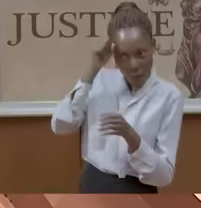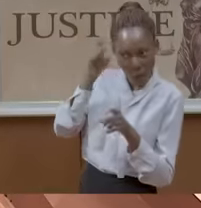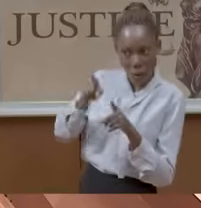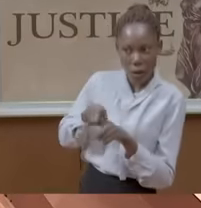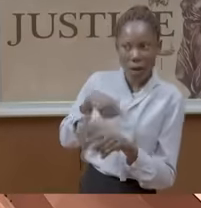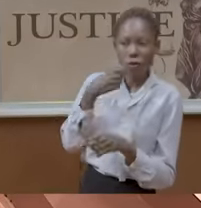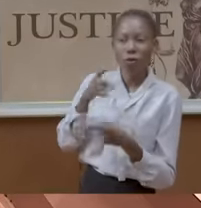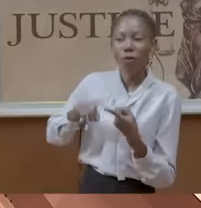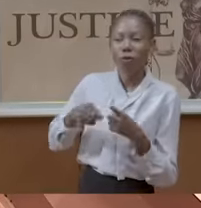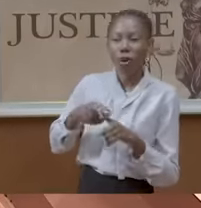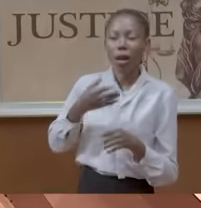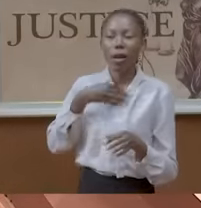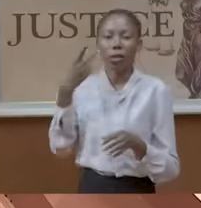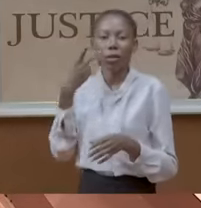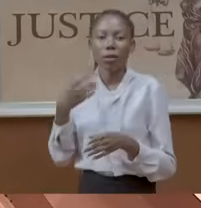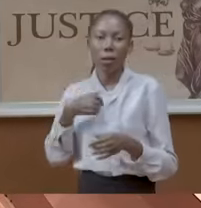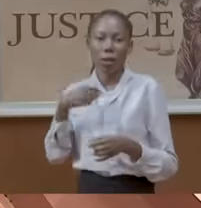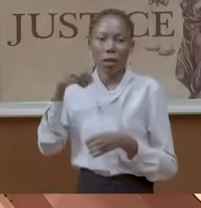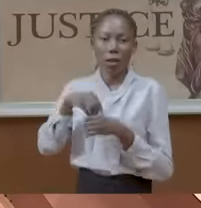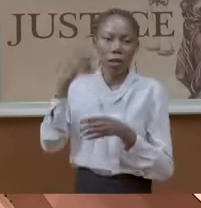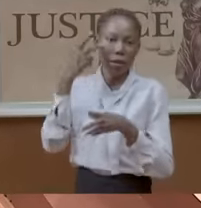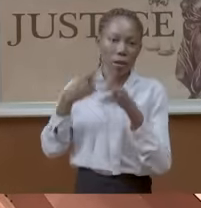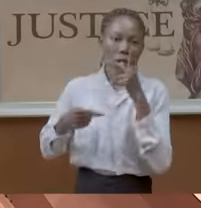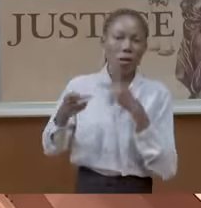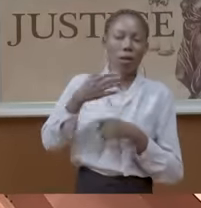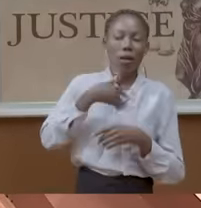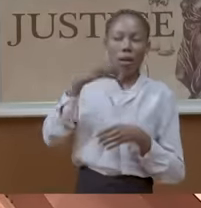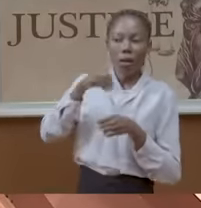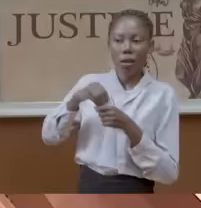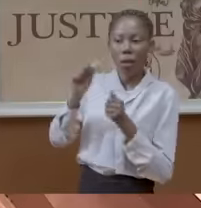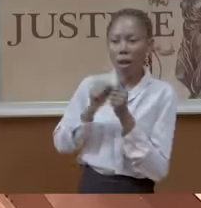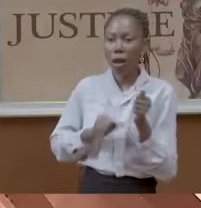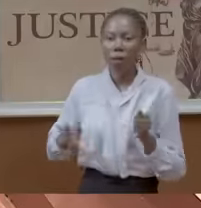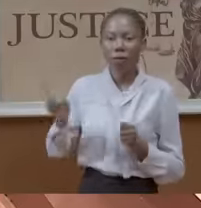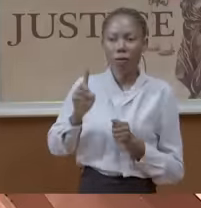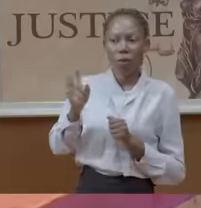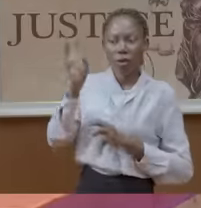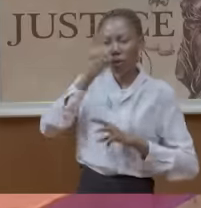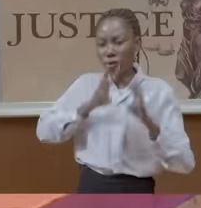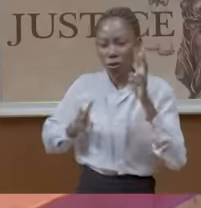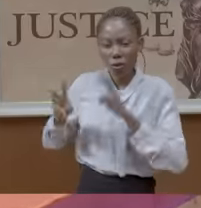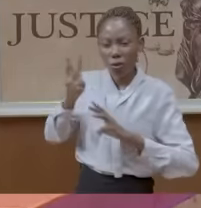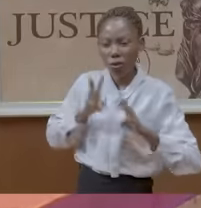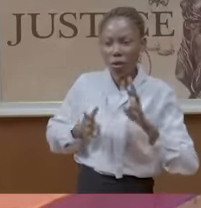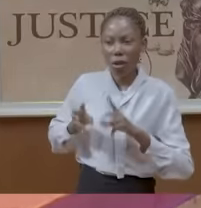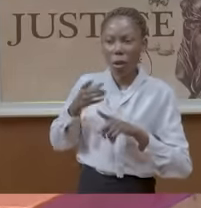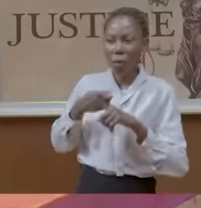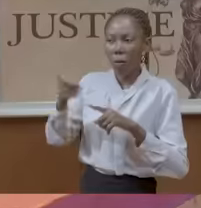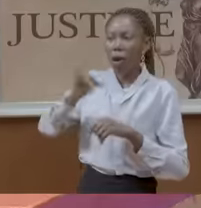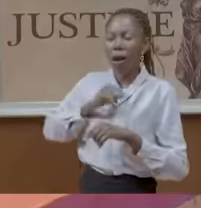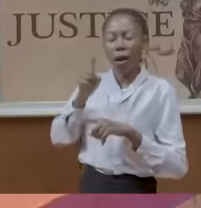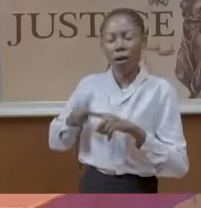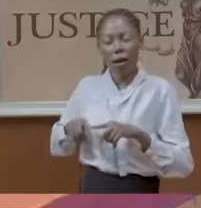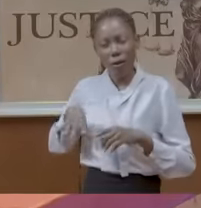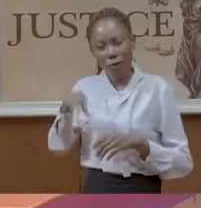me in a vision of the night about everywhere in the world, troubled, looking for help, but could not until I returned